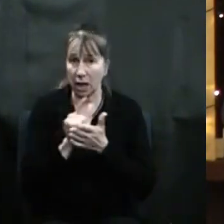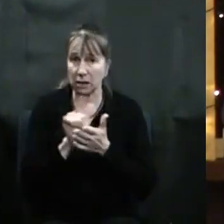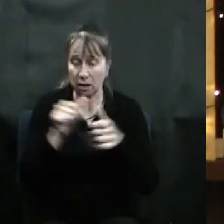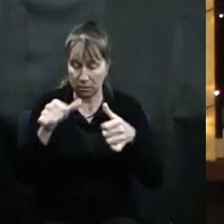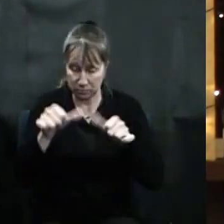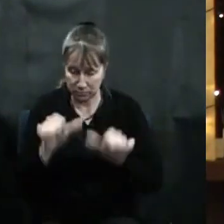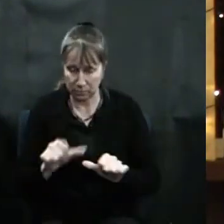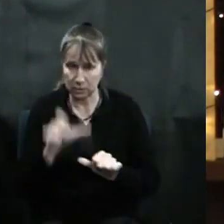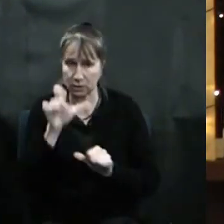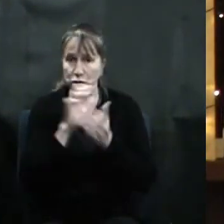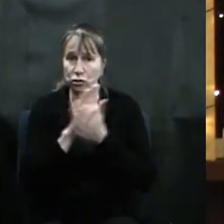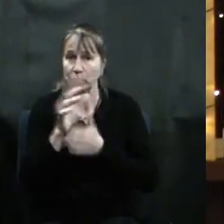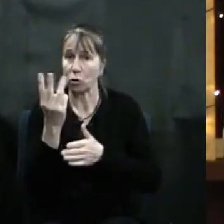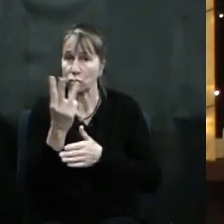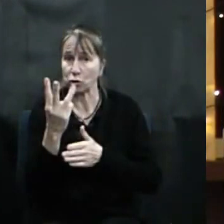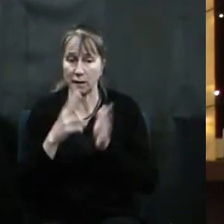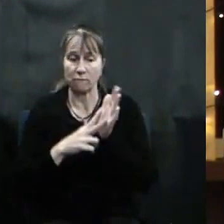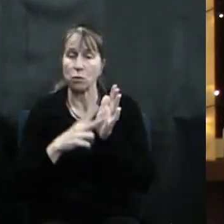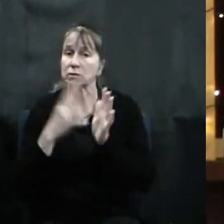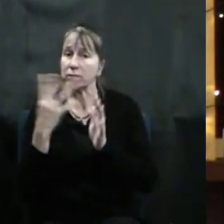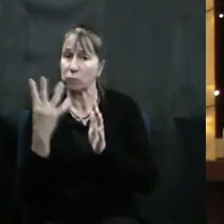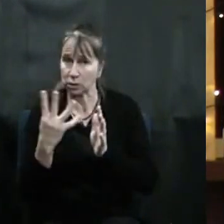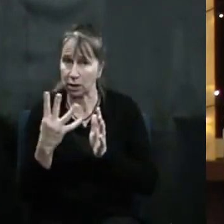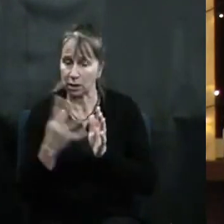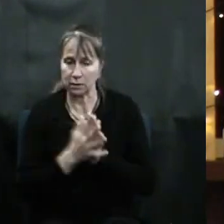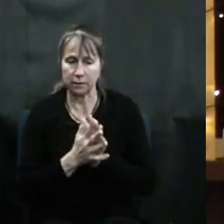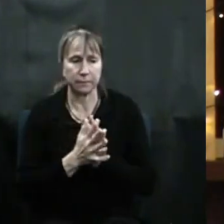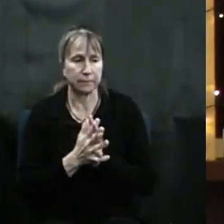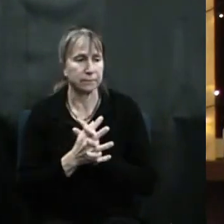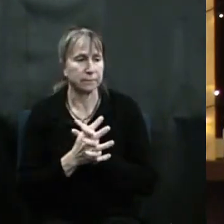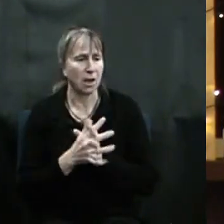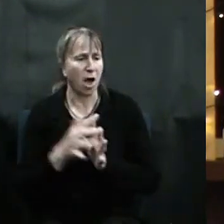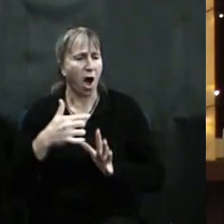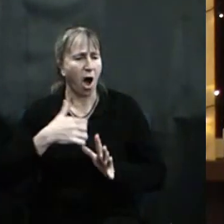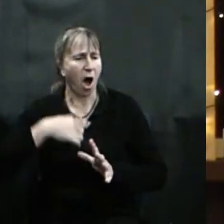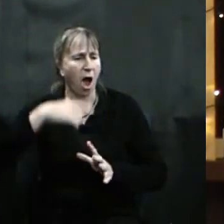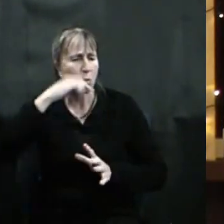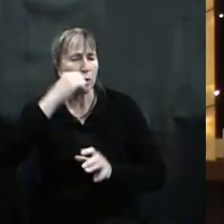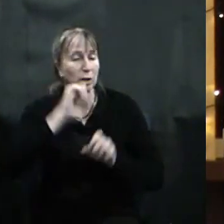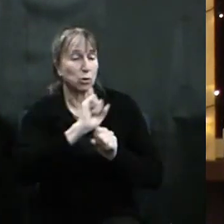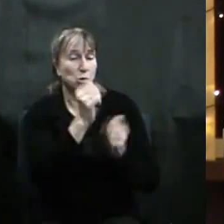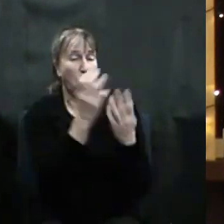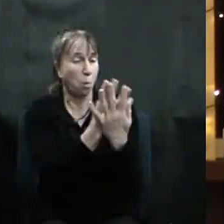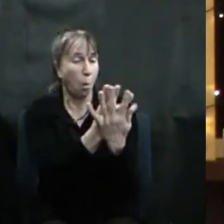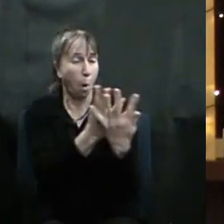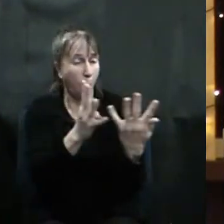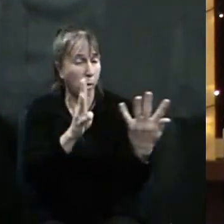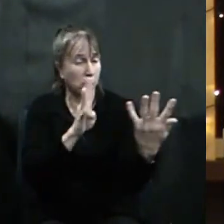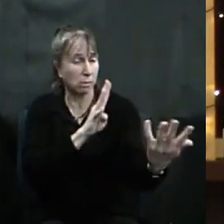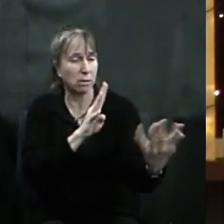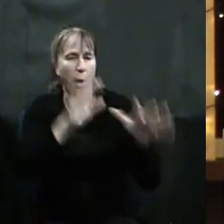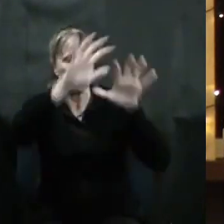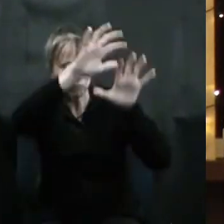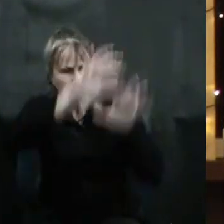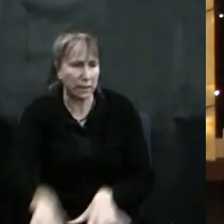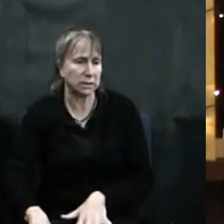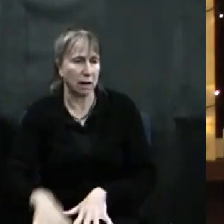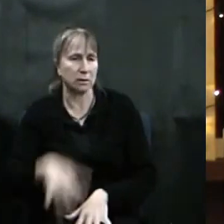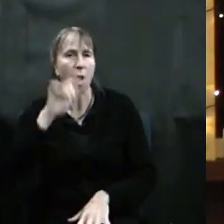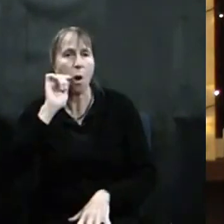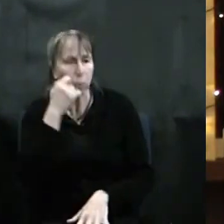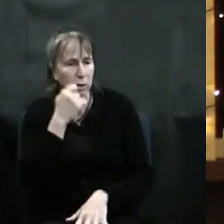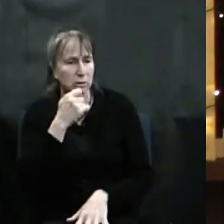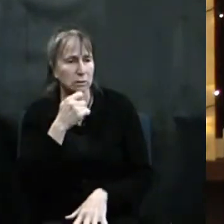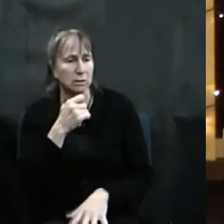Ezekiel chapter 13, verse 14. And I will break down the wall that you have smeared with whitewash and bring it down